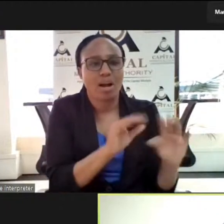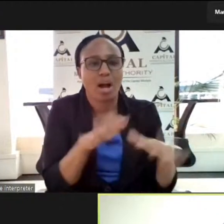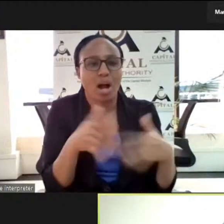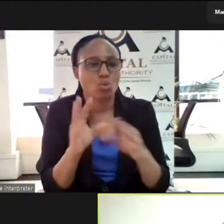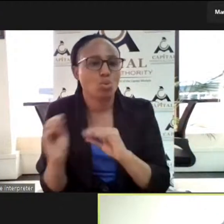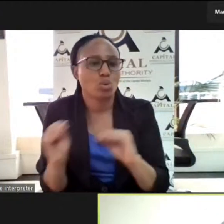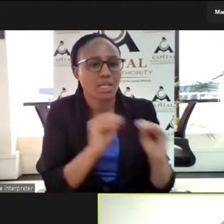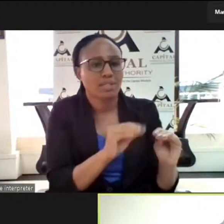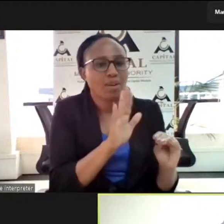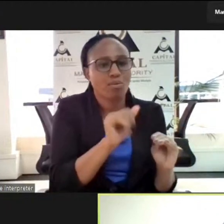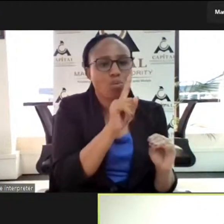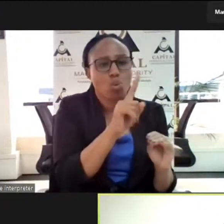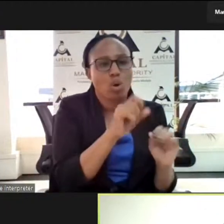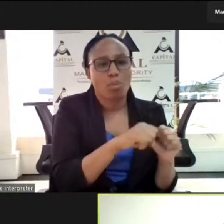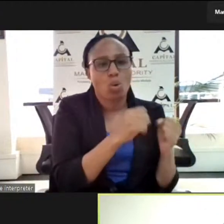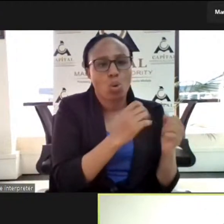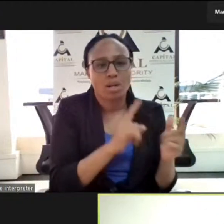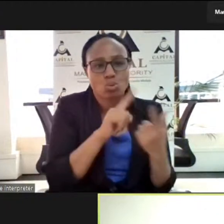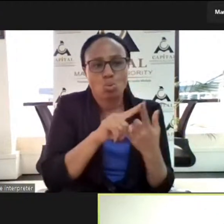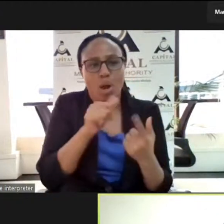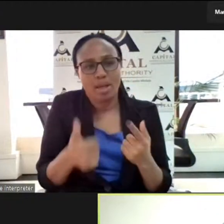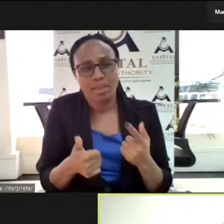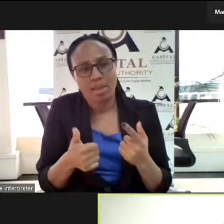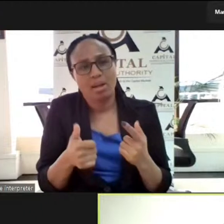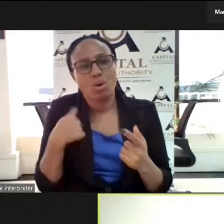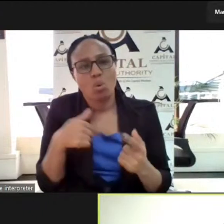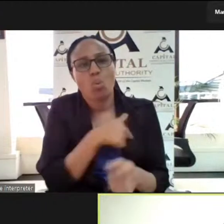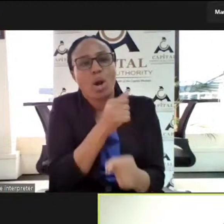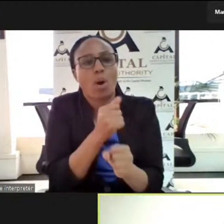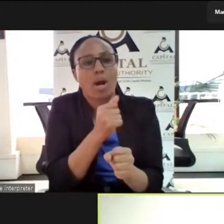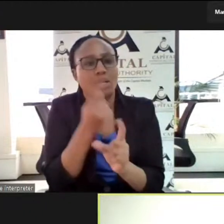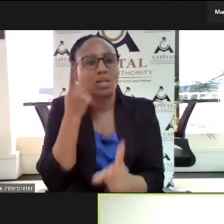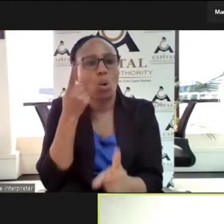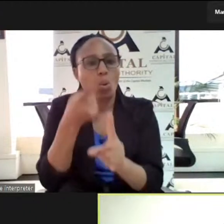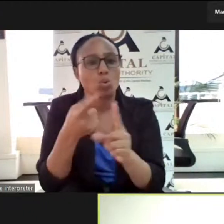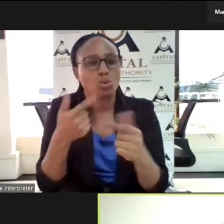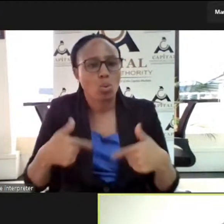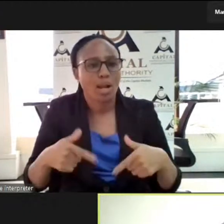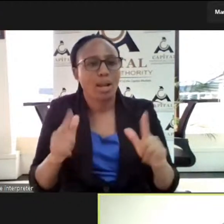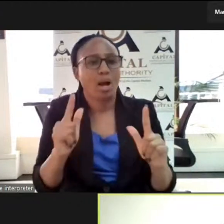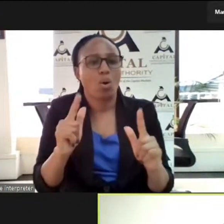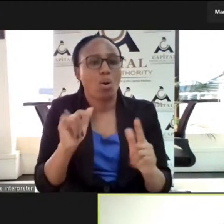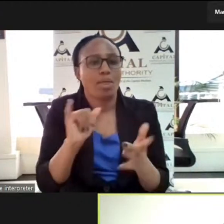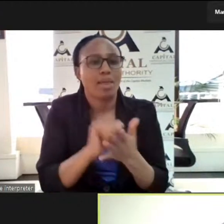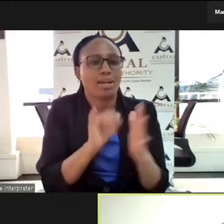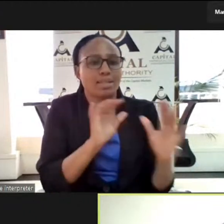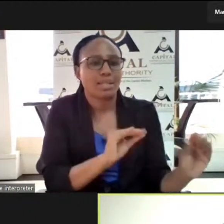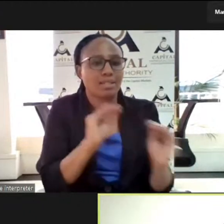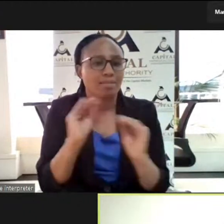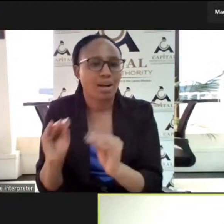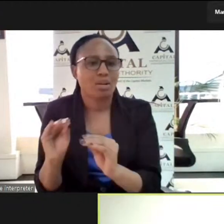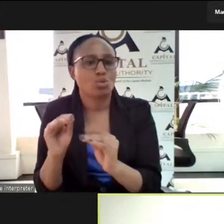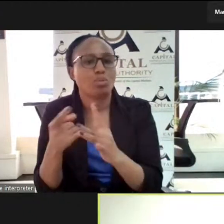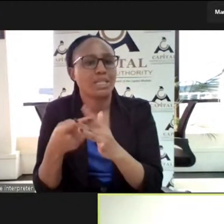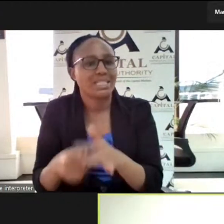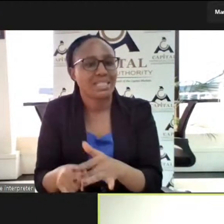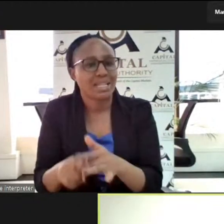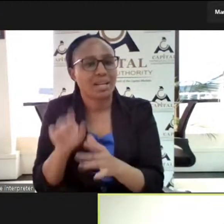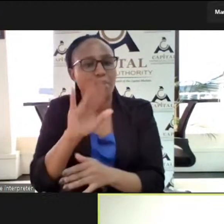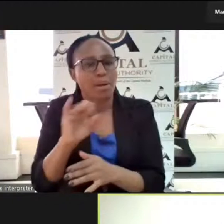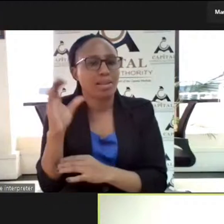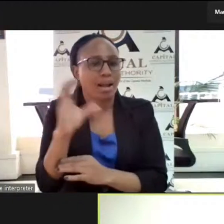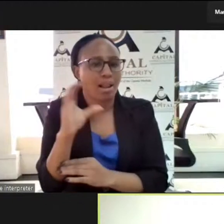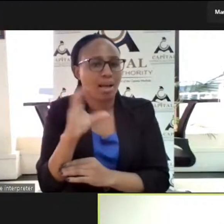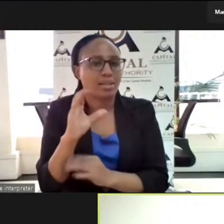from one broker to another. We are working on allowing that transfer to be initiated by the client